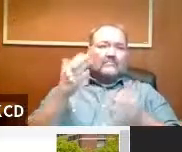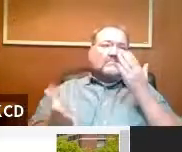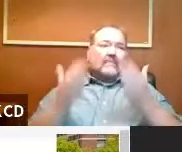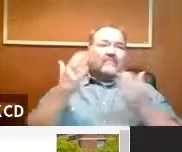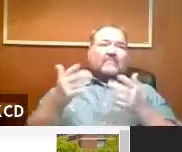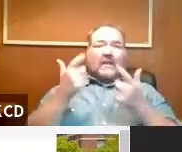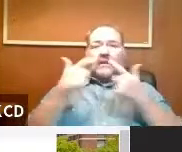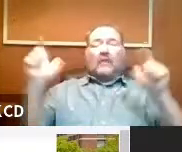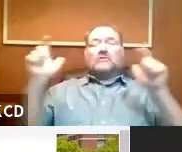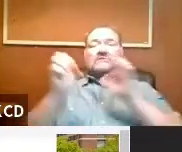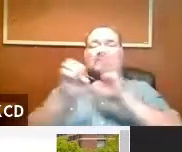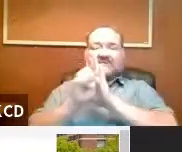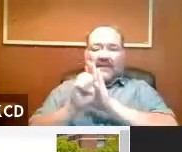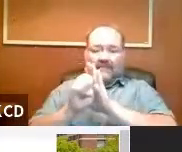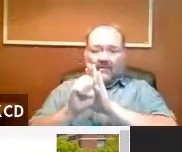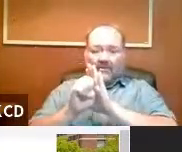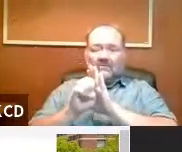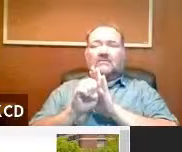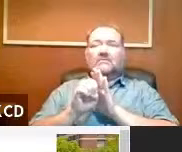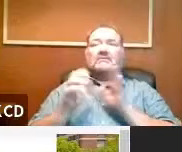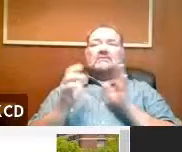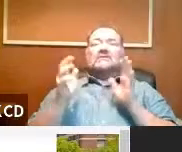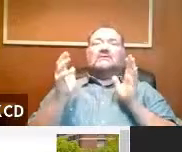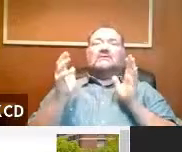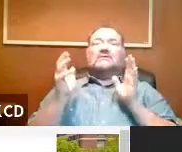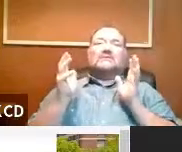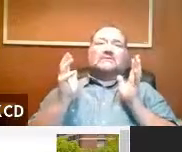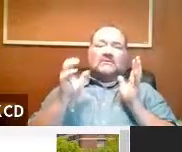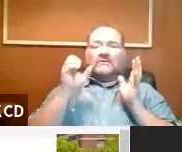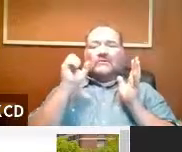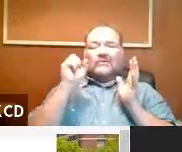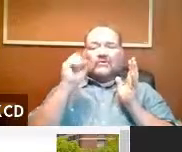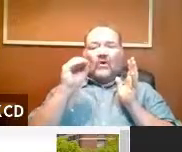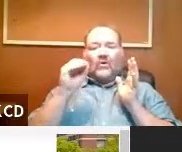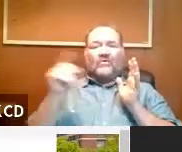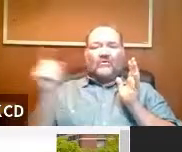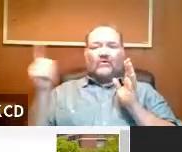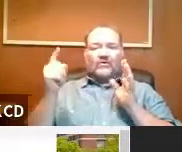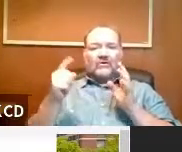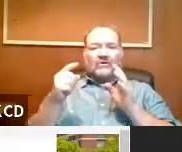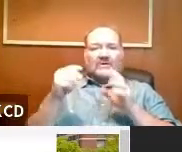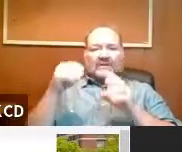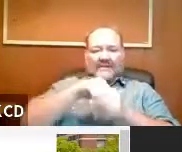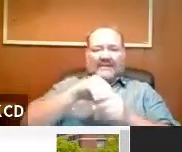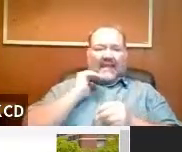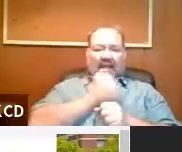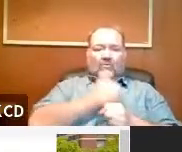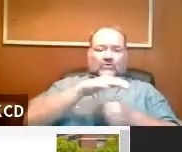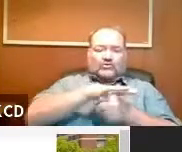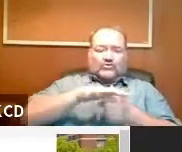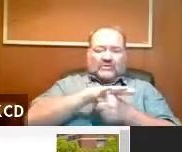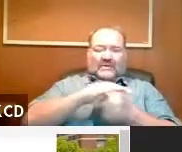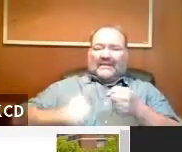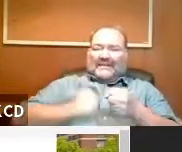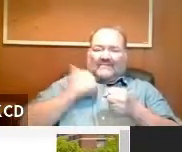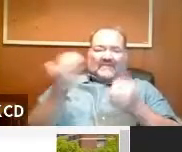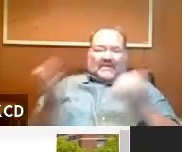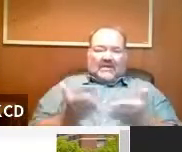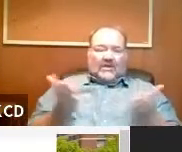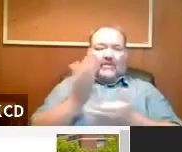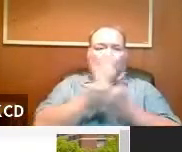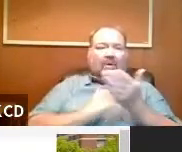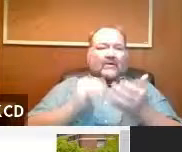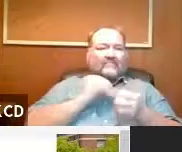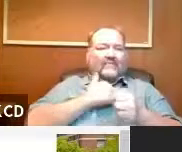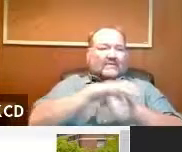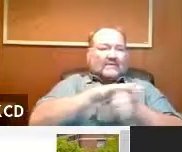the largest example of this. And so they're assigned to our jurisdiction based on that they're living here, they're part of our disease burden,